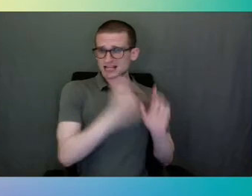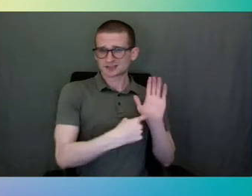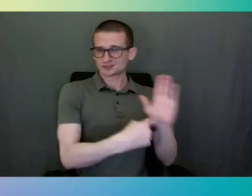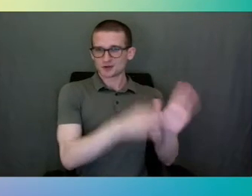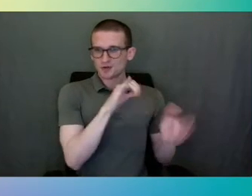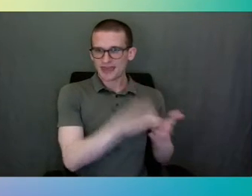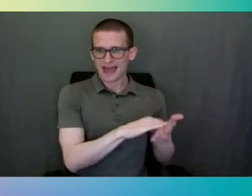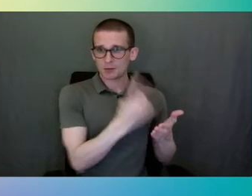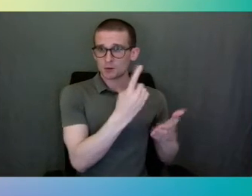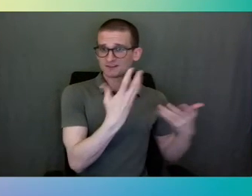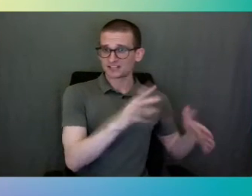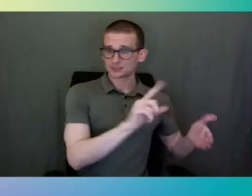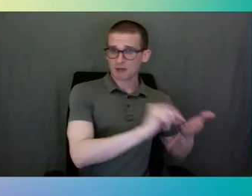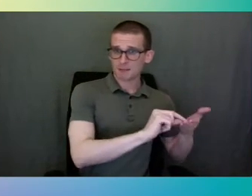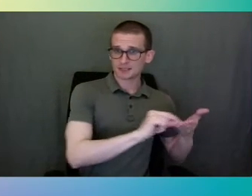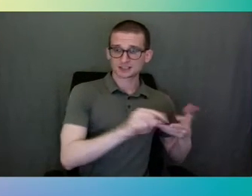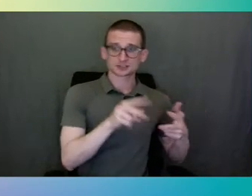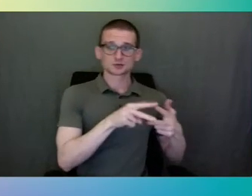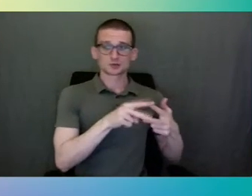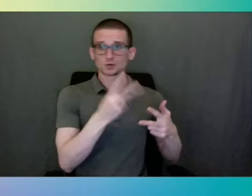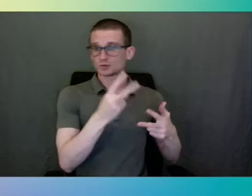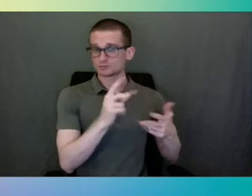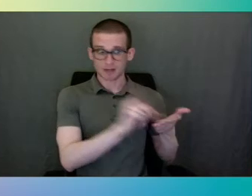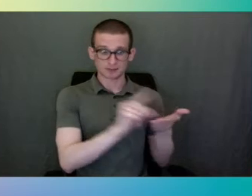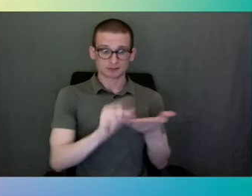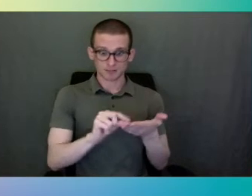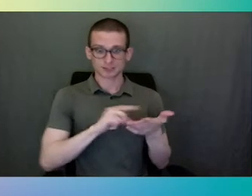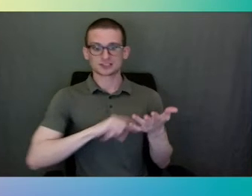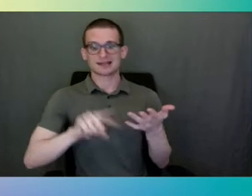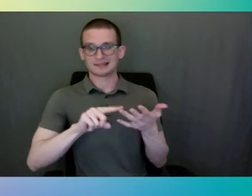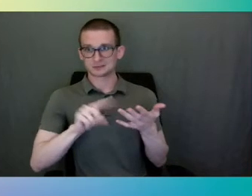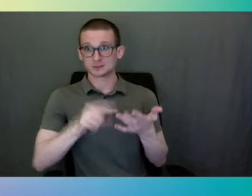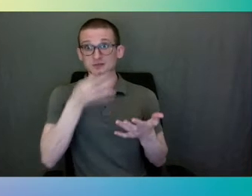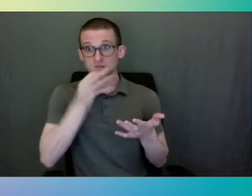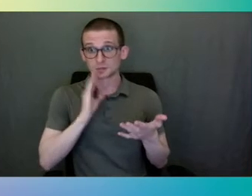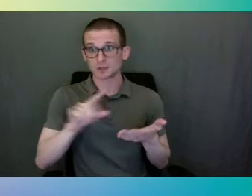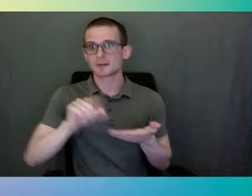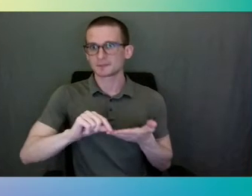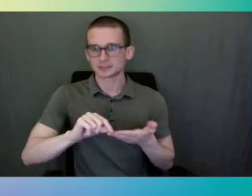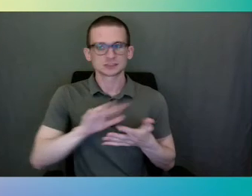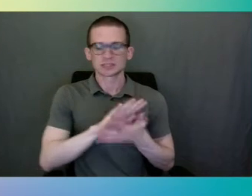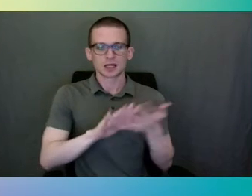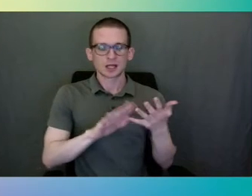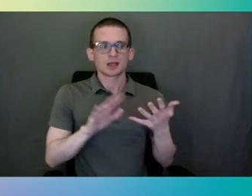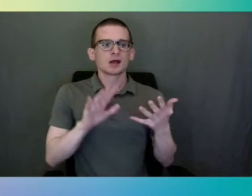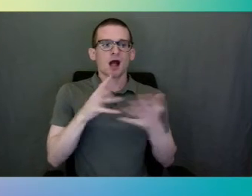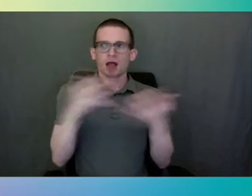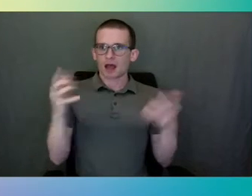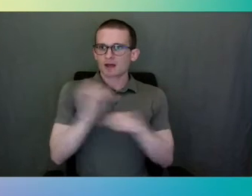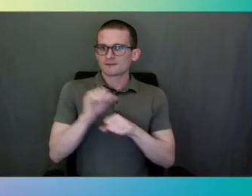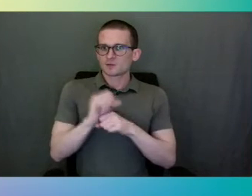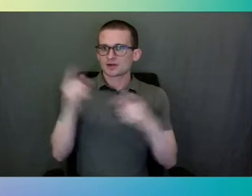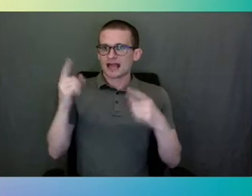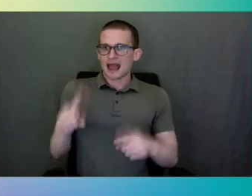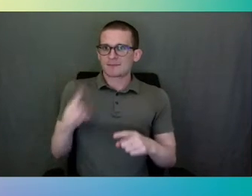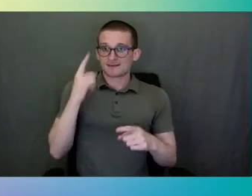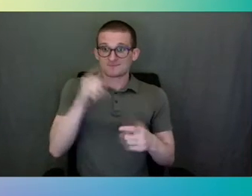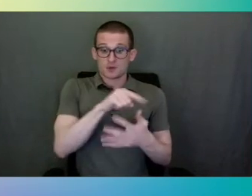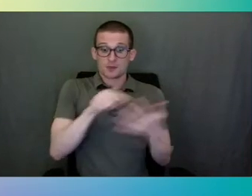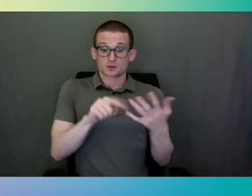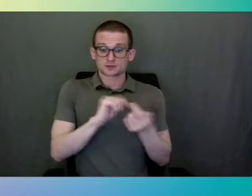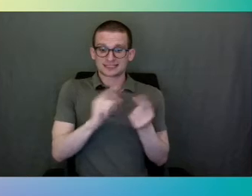and the New Testament for the NIV had already been done by 1973. They did all of their work in the 1960s to publish these